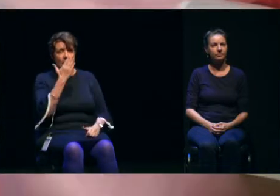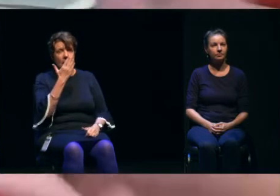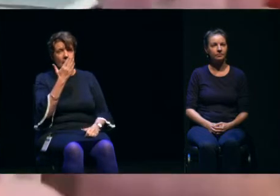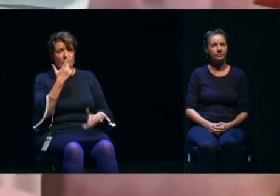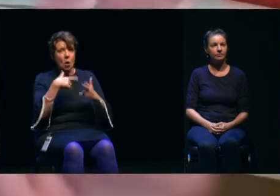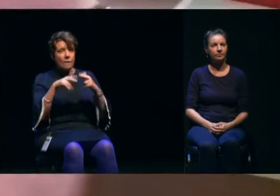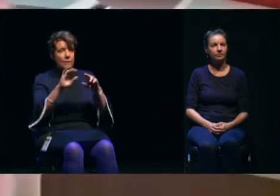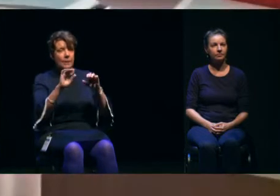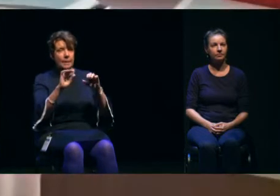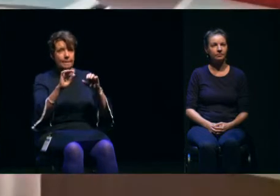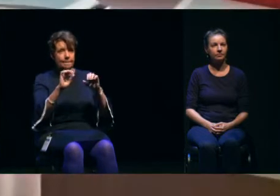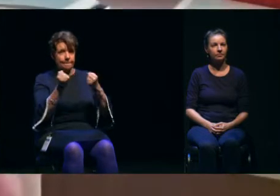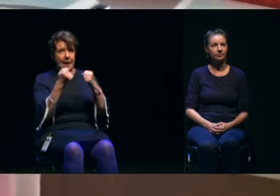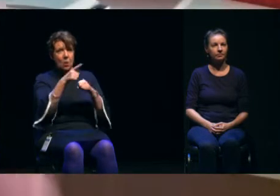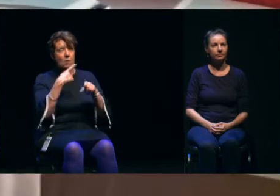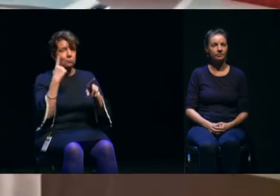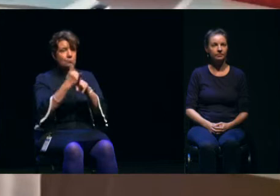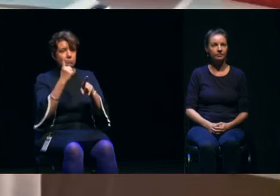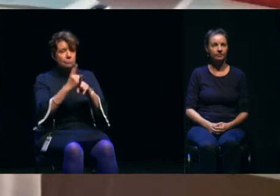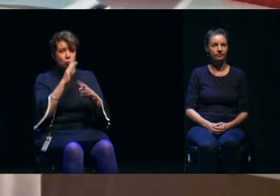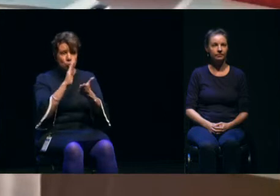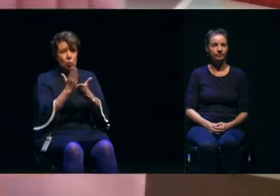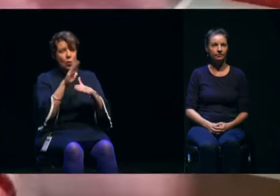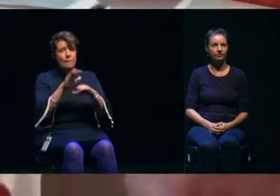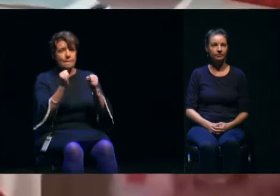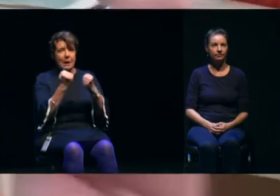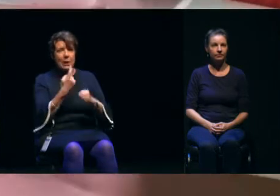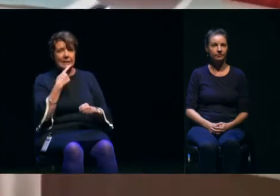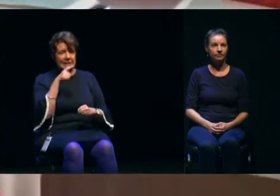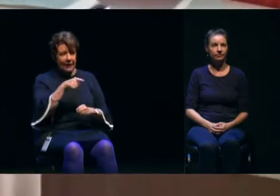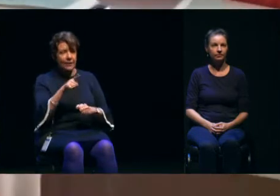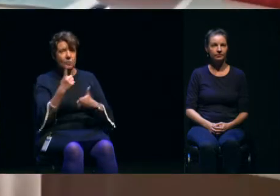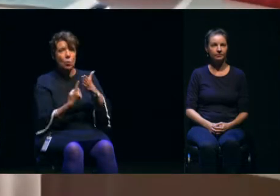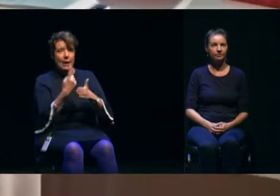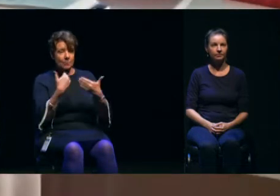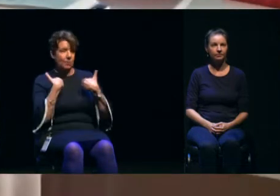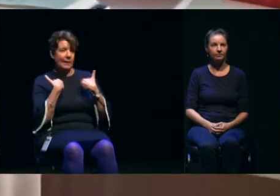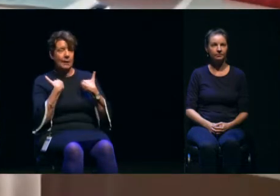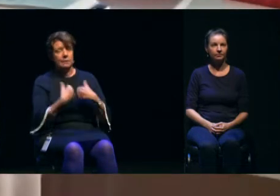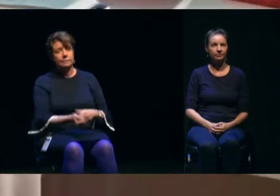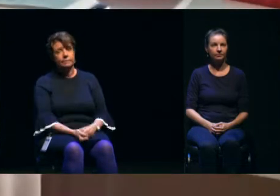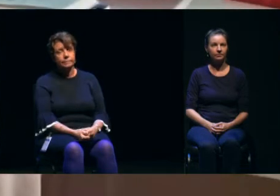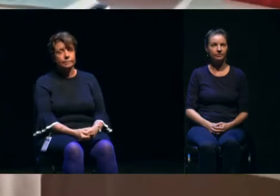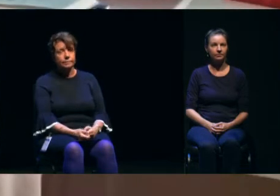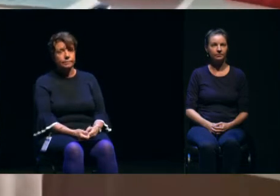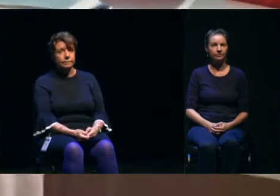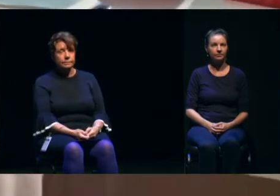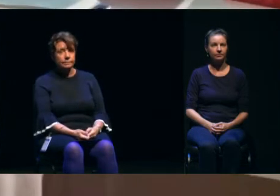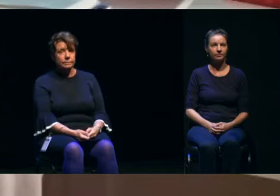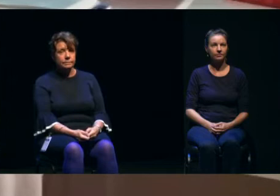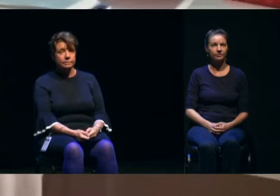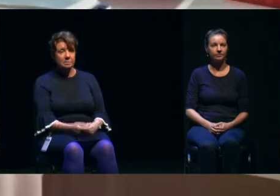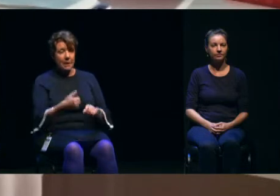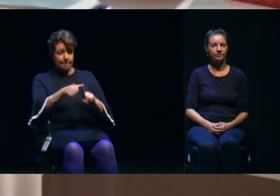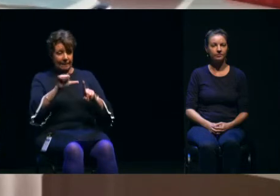of power, spoke truth to power, and said, "This is what happened to me." And before